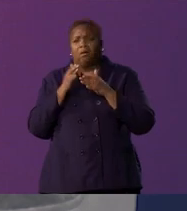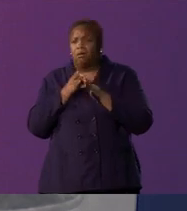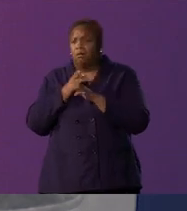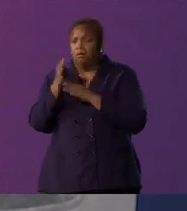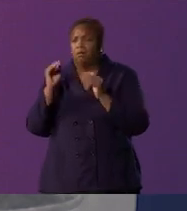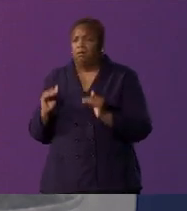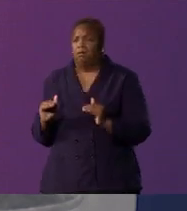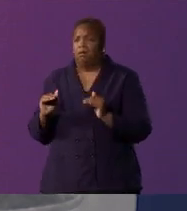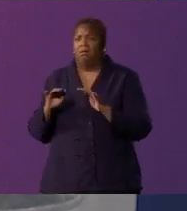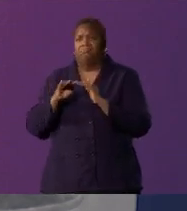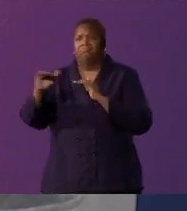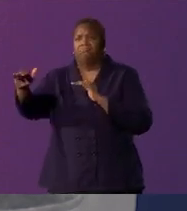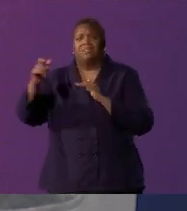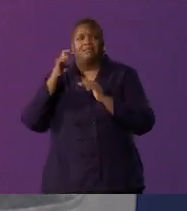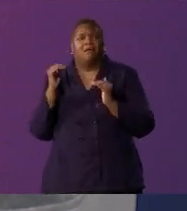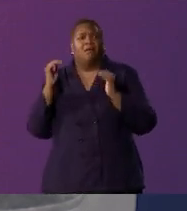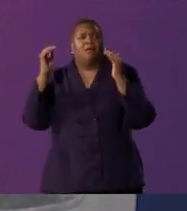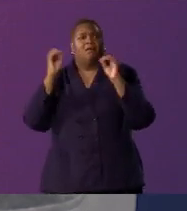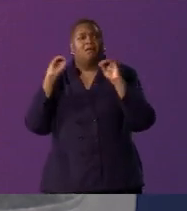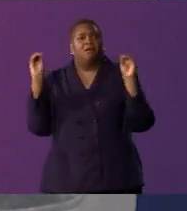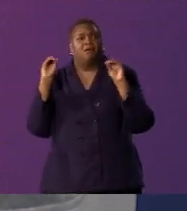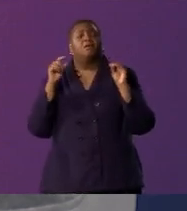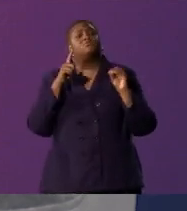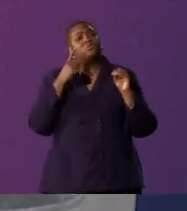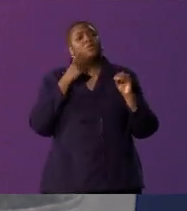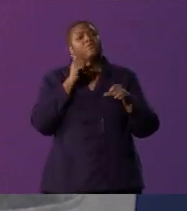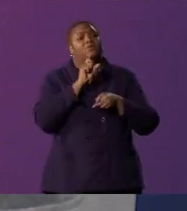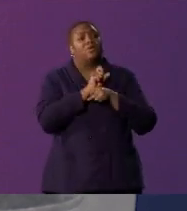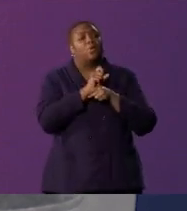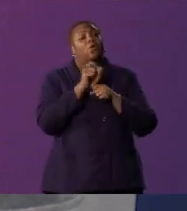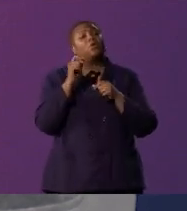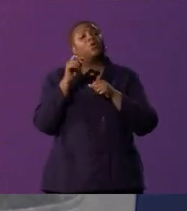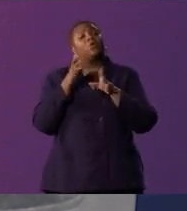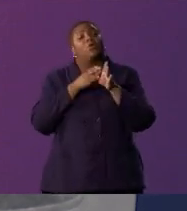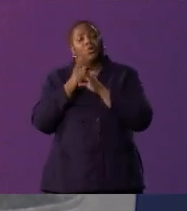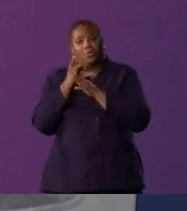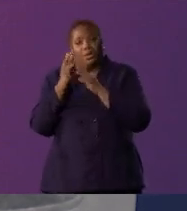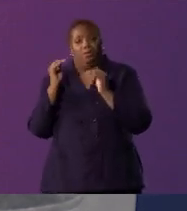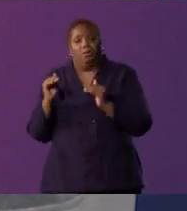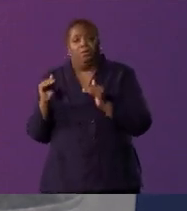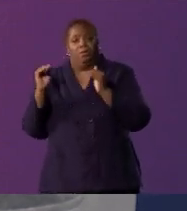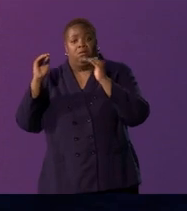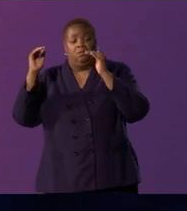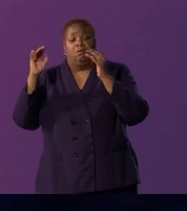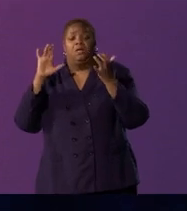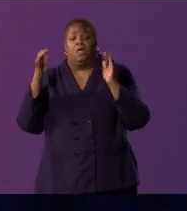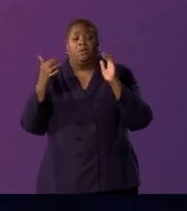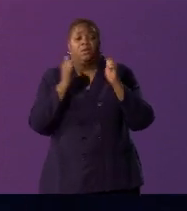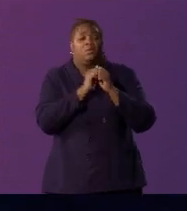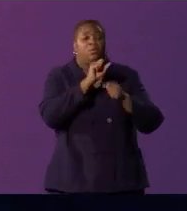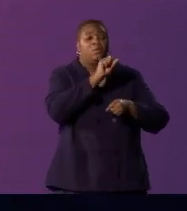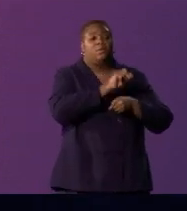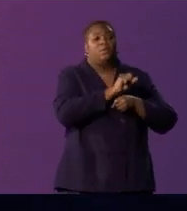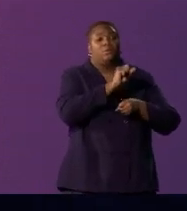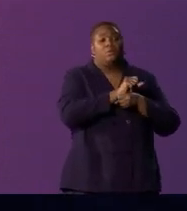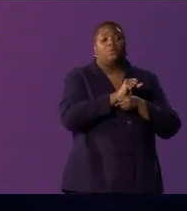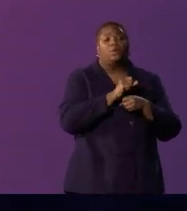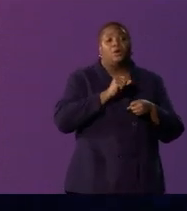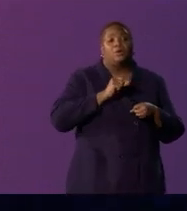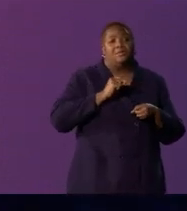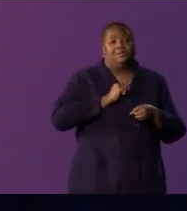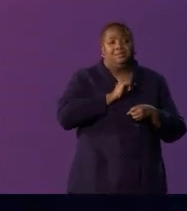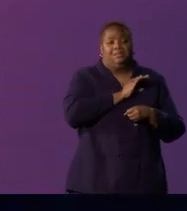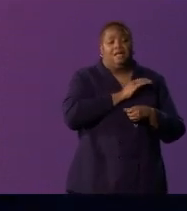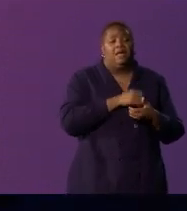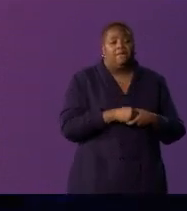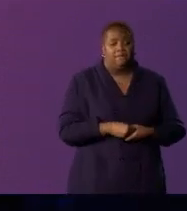career aspirations with your work style. And that's just a practical perspective that I'm giving you. Now that I'm not a CEO, I can dole